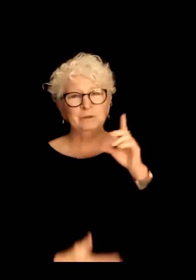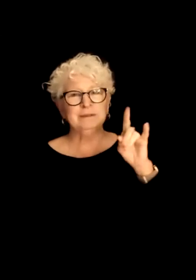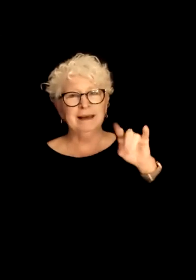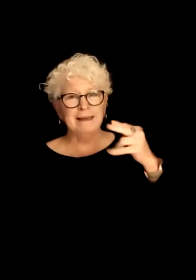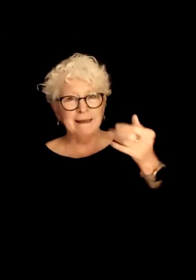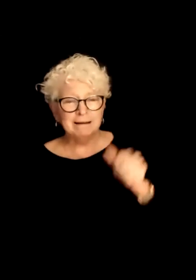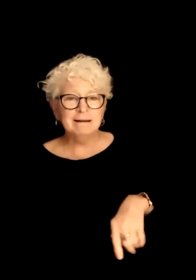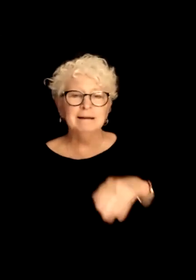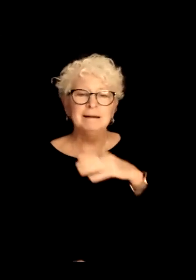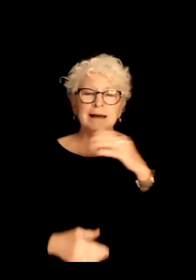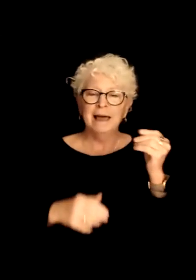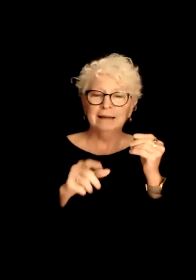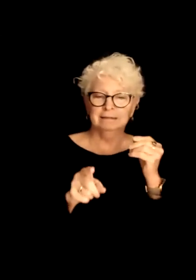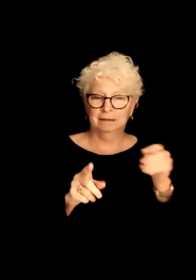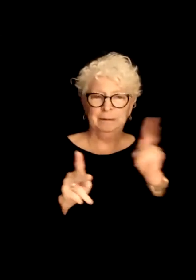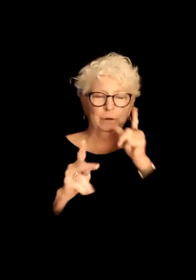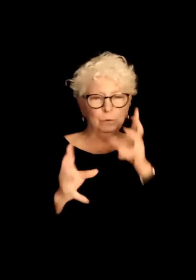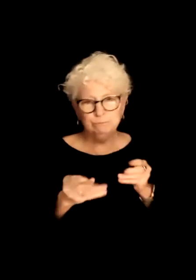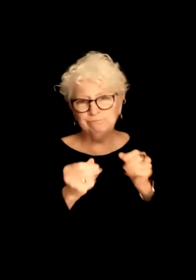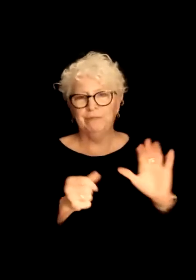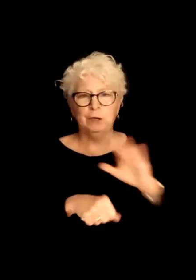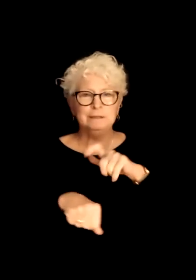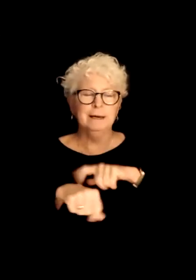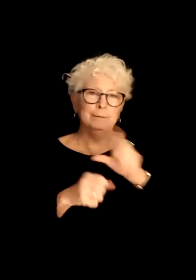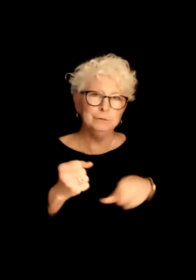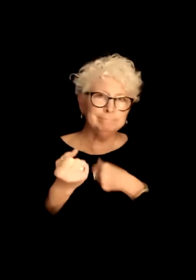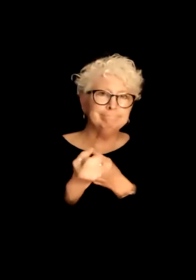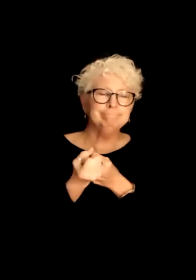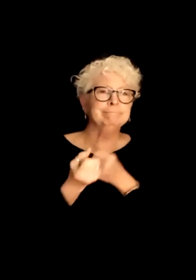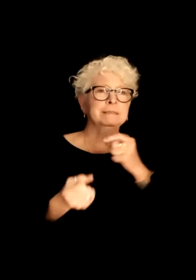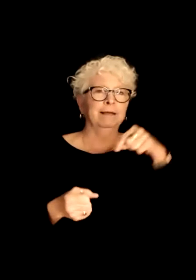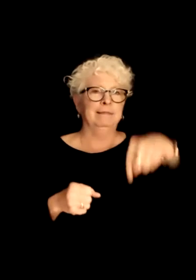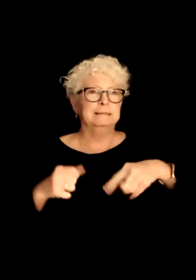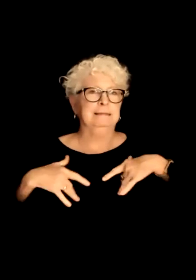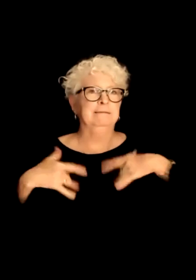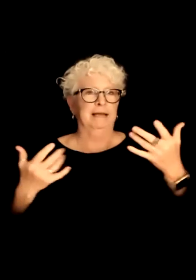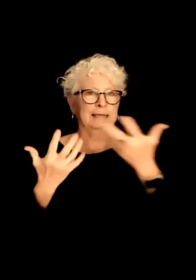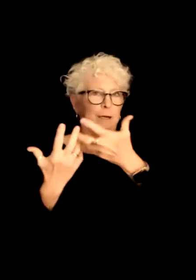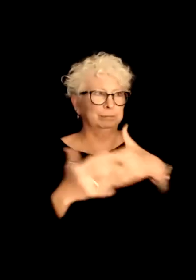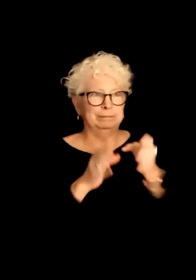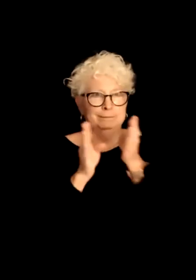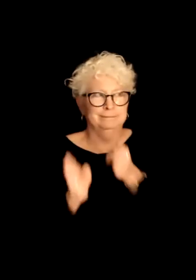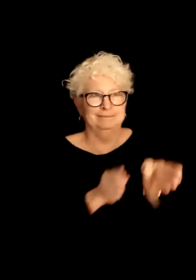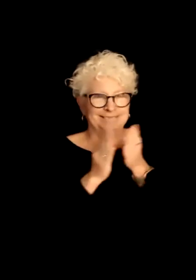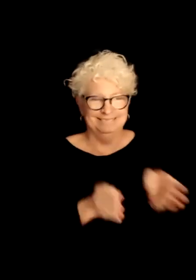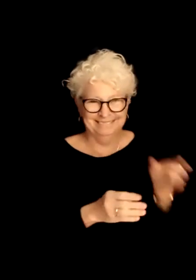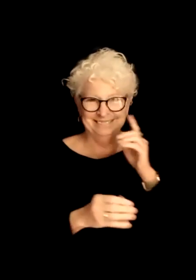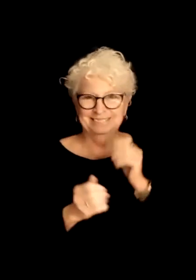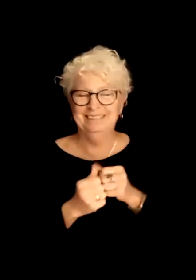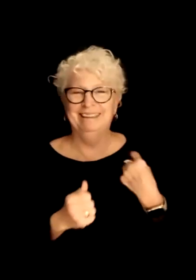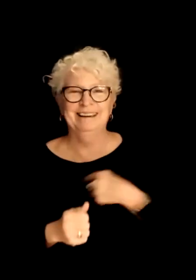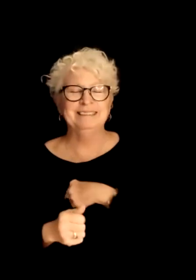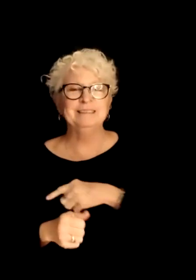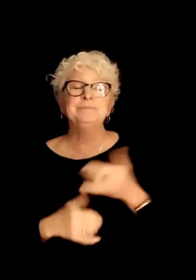put into this event. So before we begin, I just want to share a few kind of tech and housekeeping details about